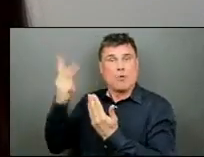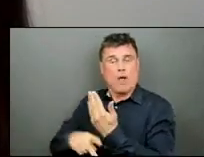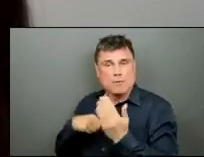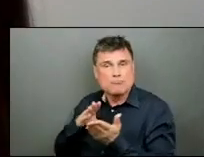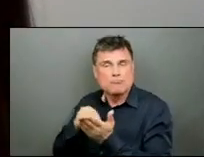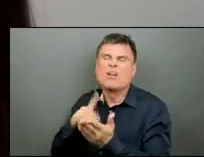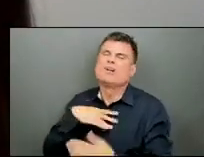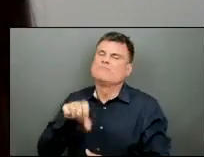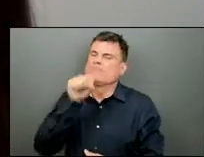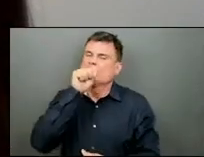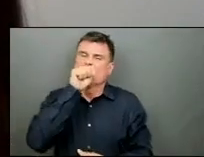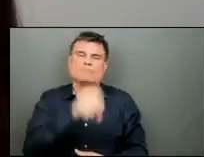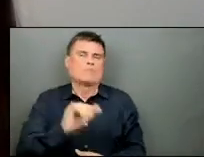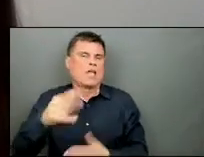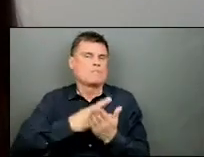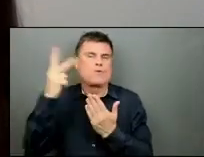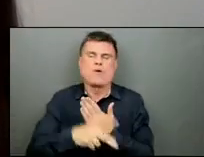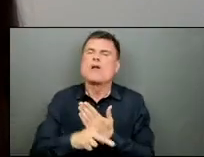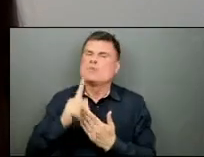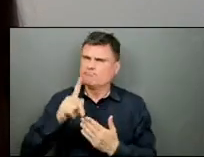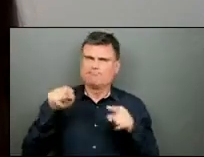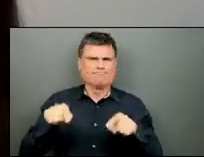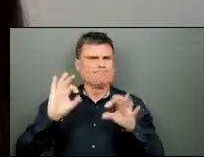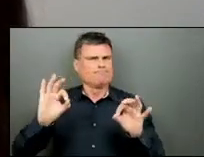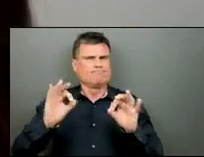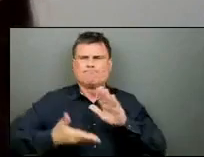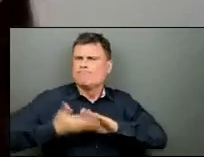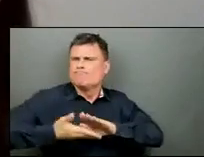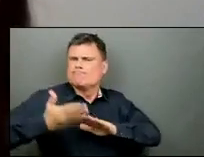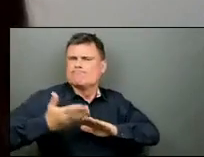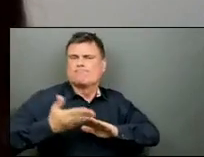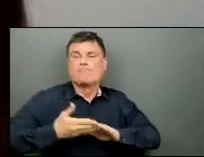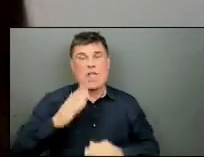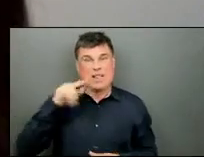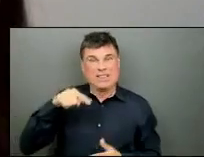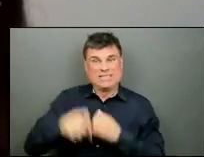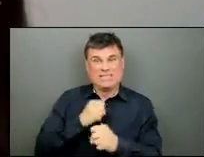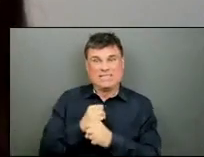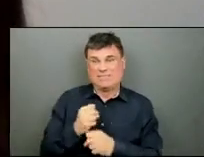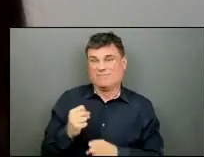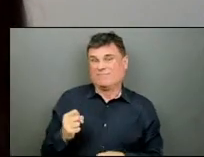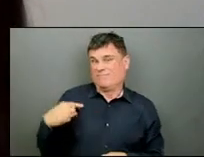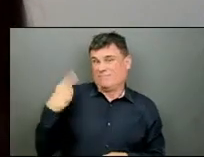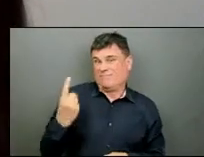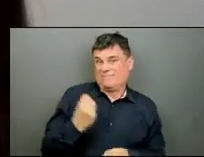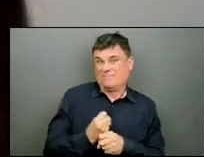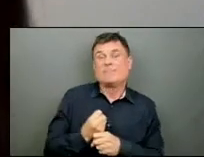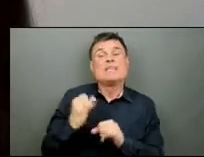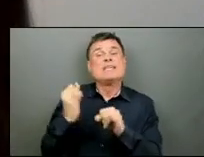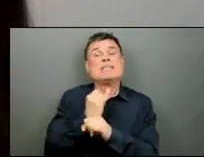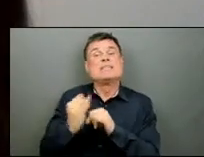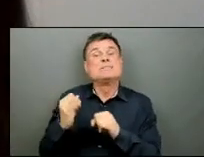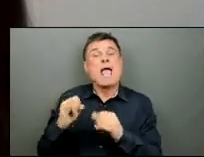considering the unique challenges of operating an internship program virtually this year. The staff involved went above and beyond in integrating us into